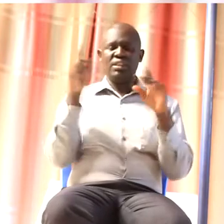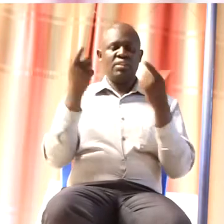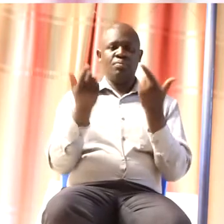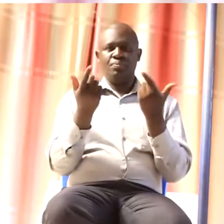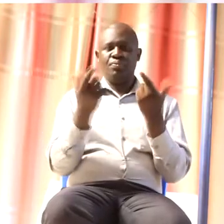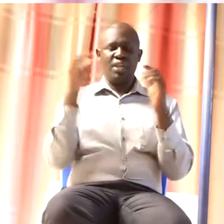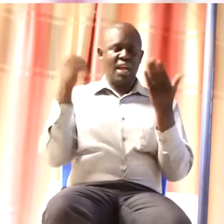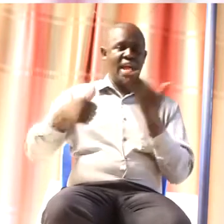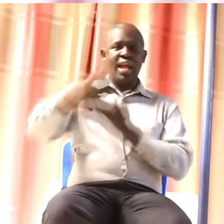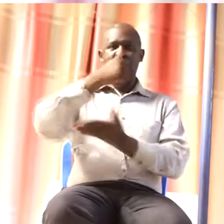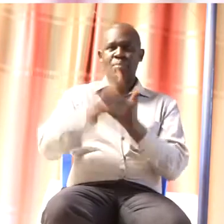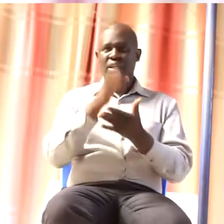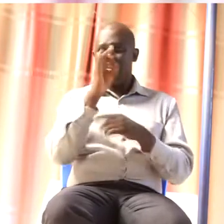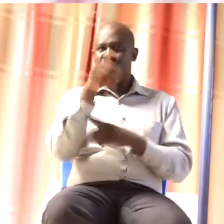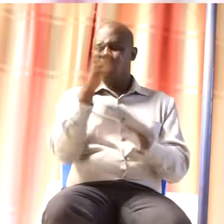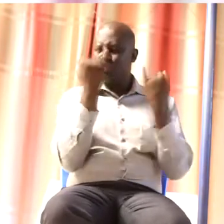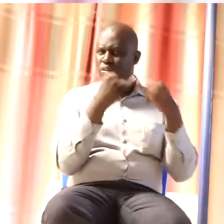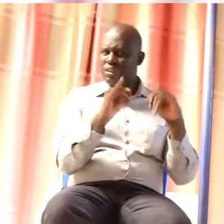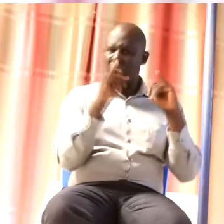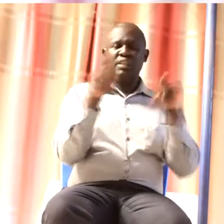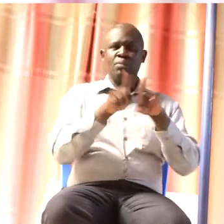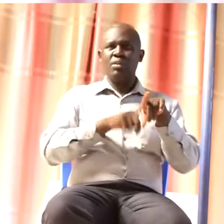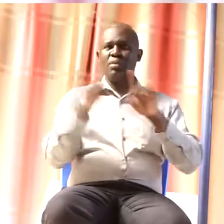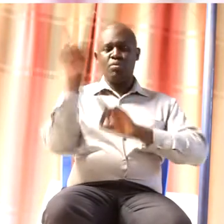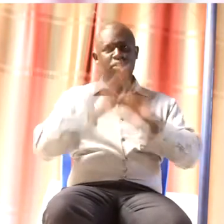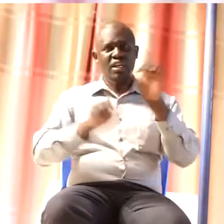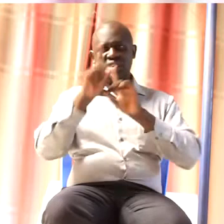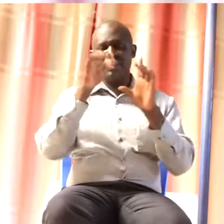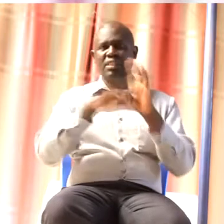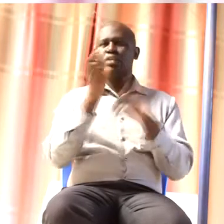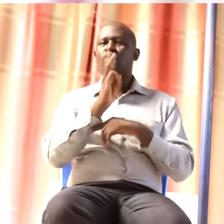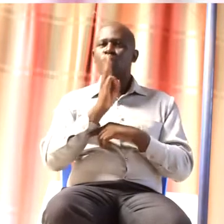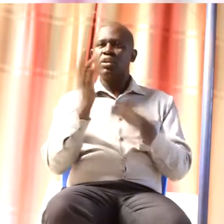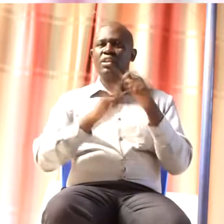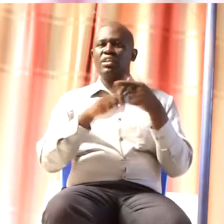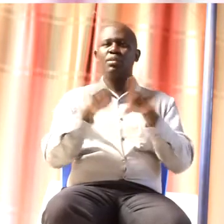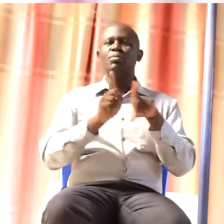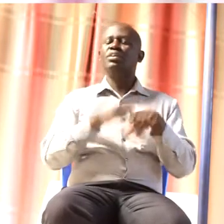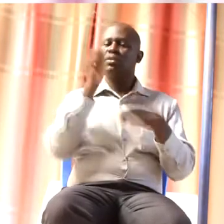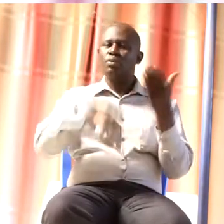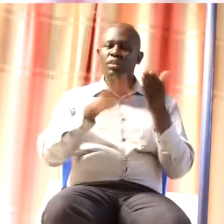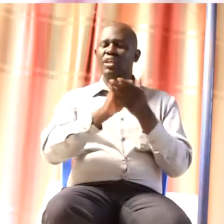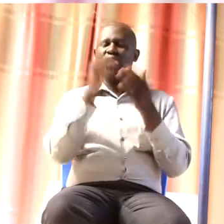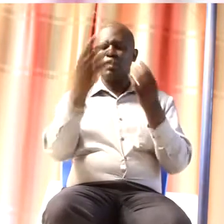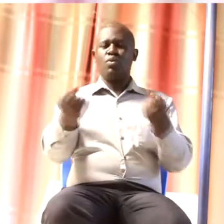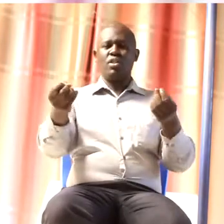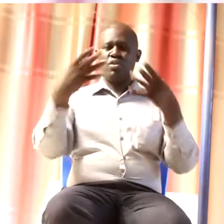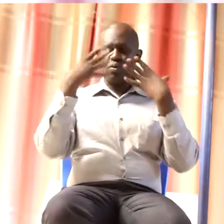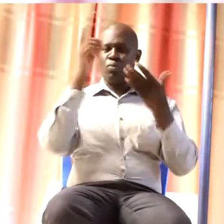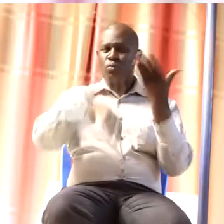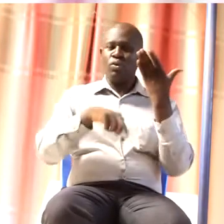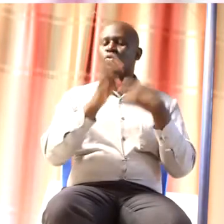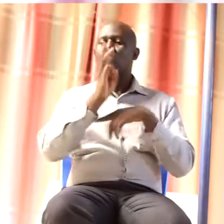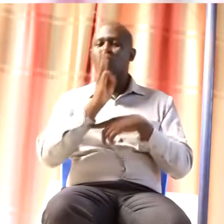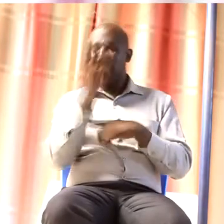case. Amen? If you try to dance in water, they will say, you are splashing water on us. They say, you're splashing dust on us.